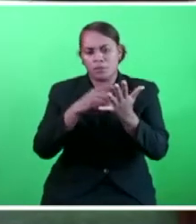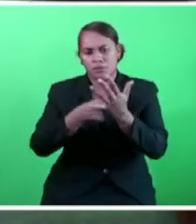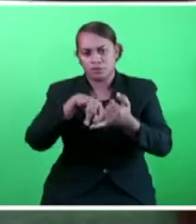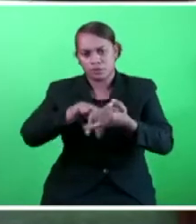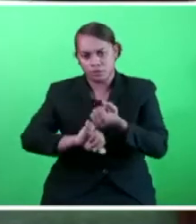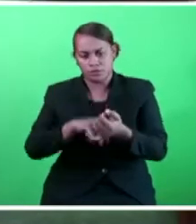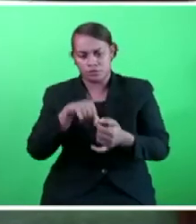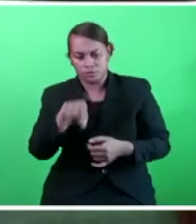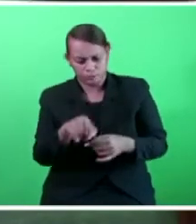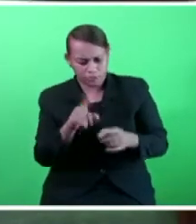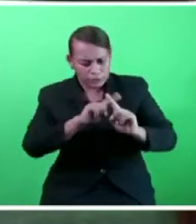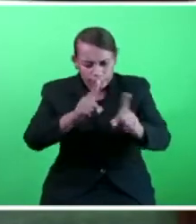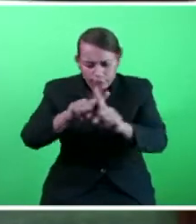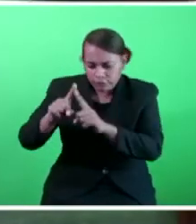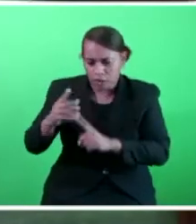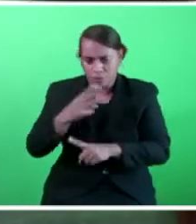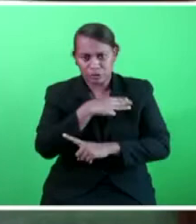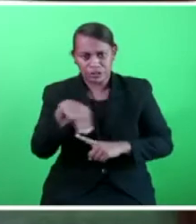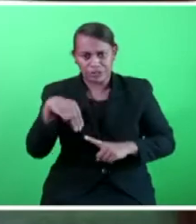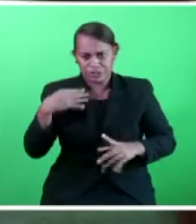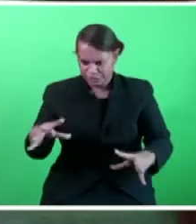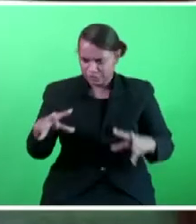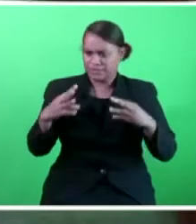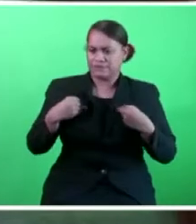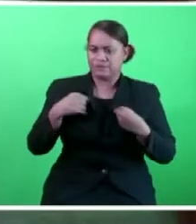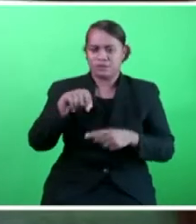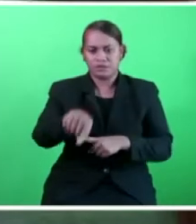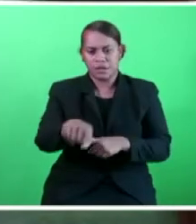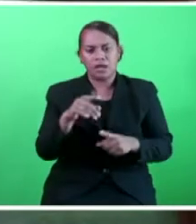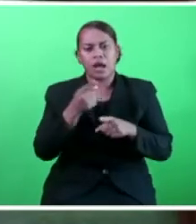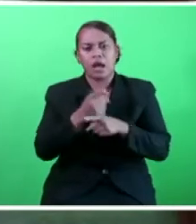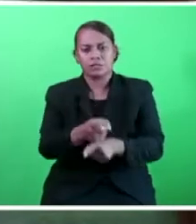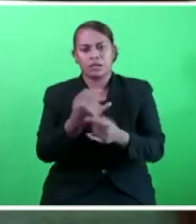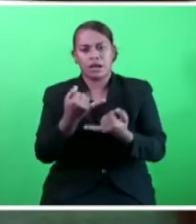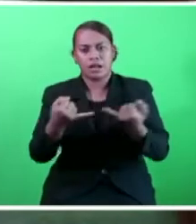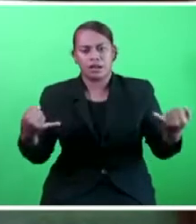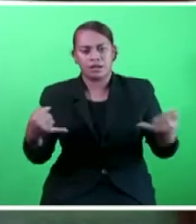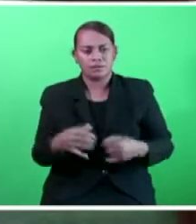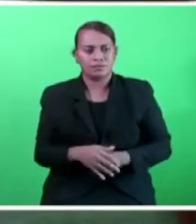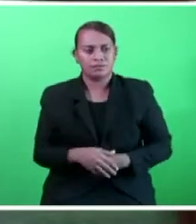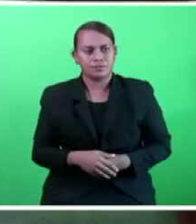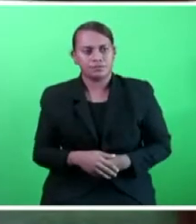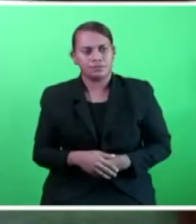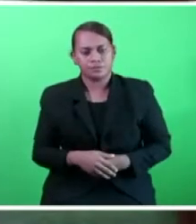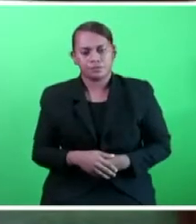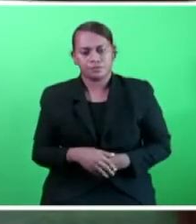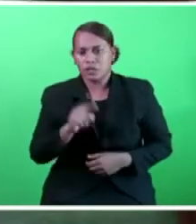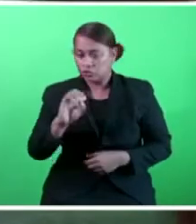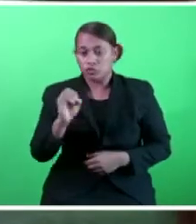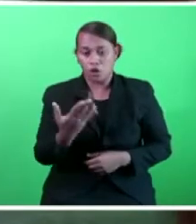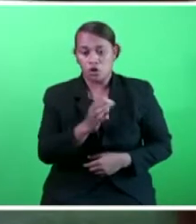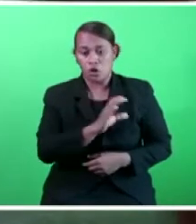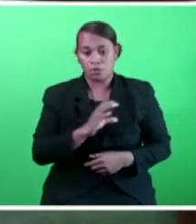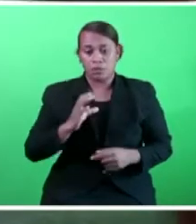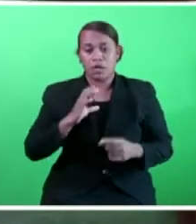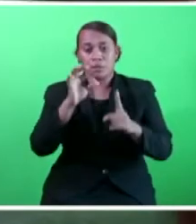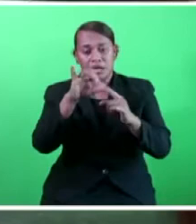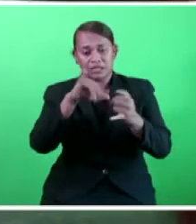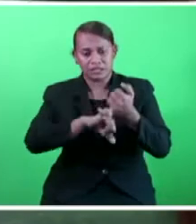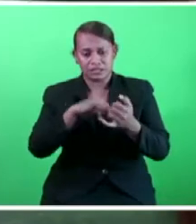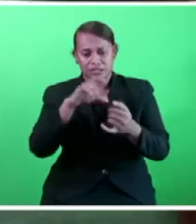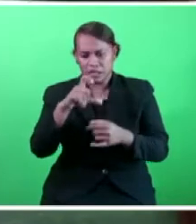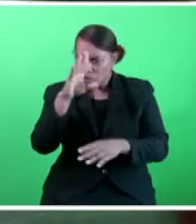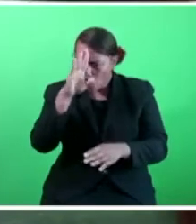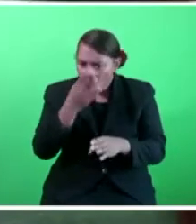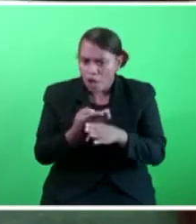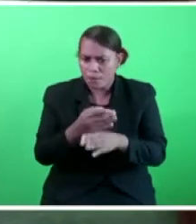the gains that have been made from these activities, Mr. Speaker, sir. And the Commission hopes to get another further analysis by June of 2020.